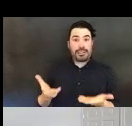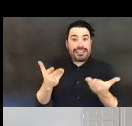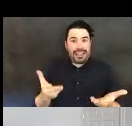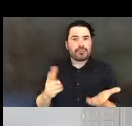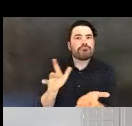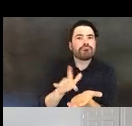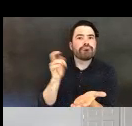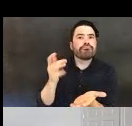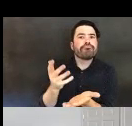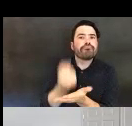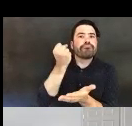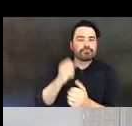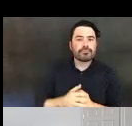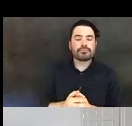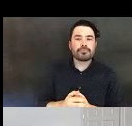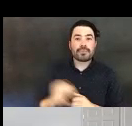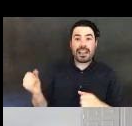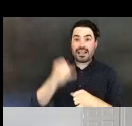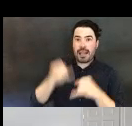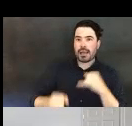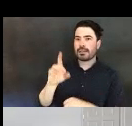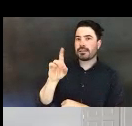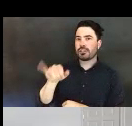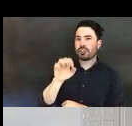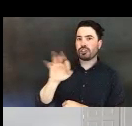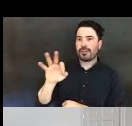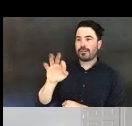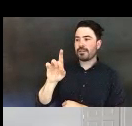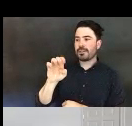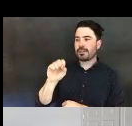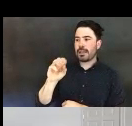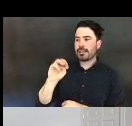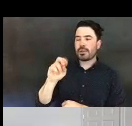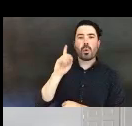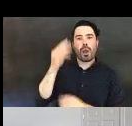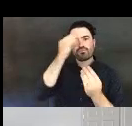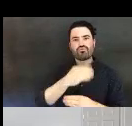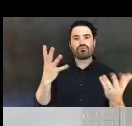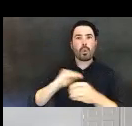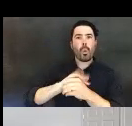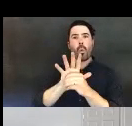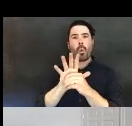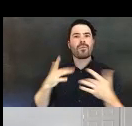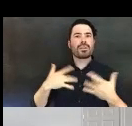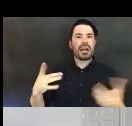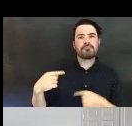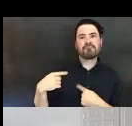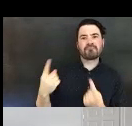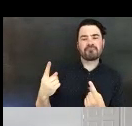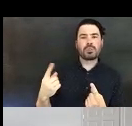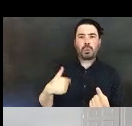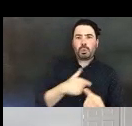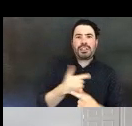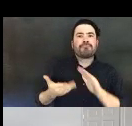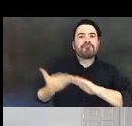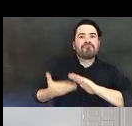on today's agenda, Jeff Desmond will give an update on COVID-19 and our operational activities. But first, before we get